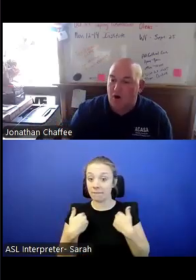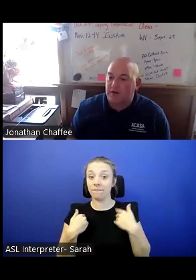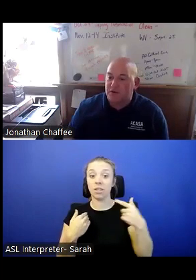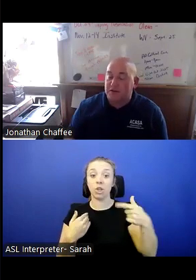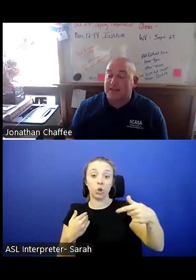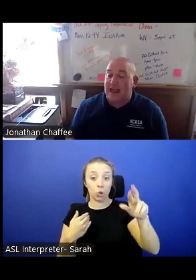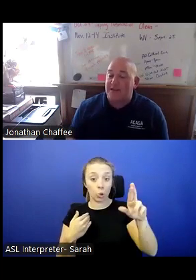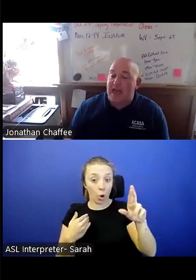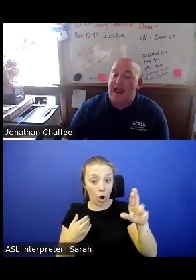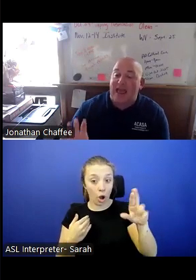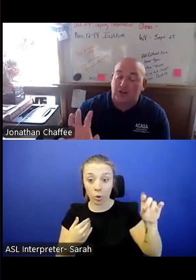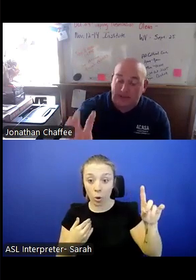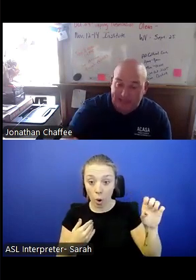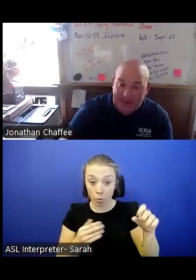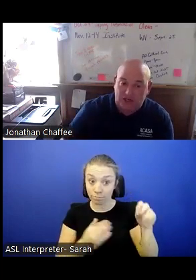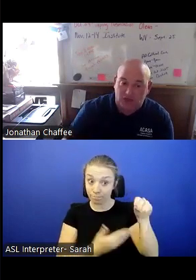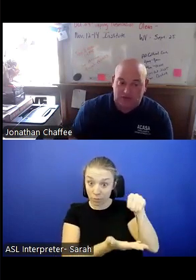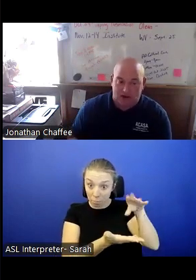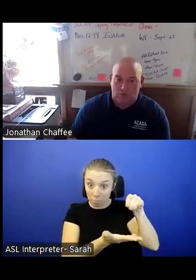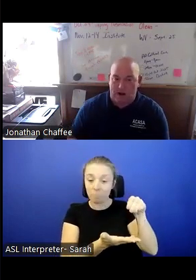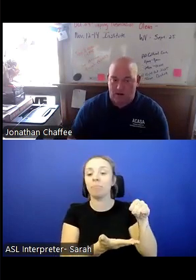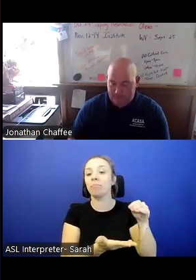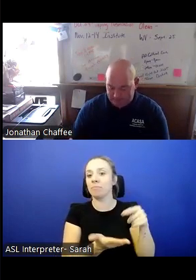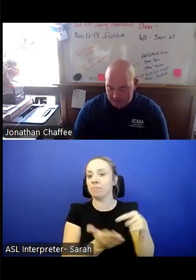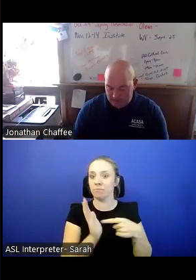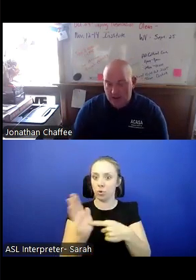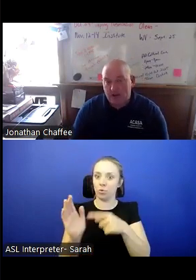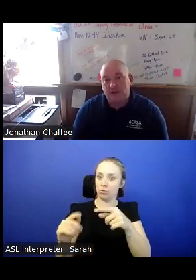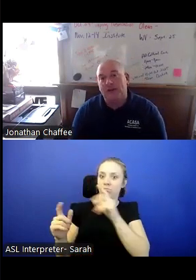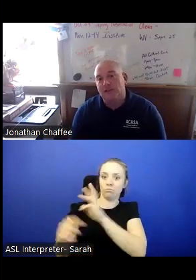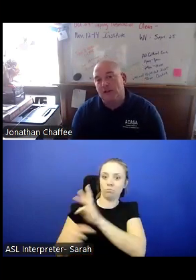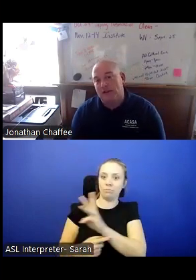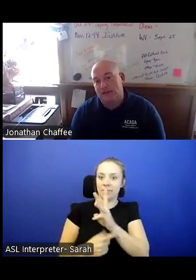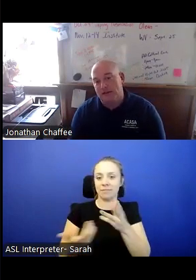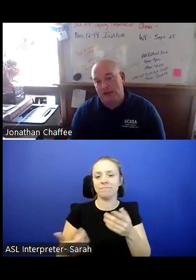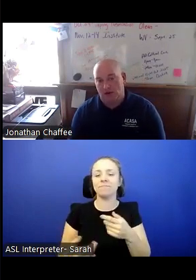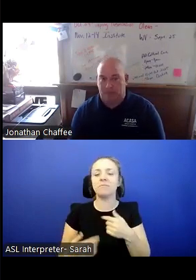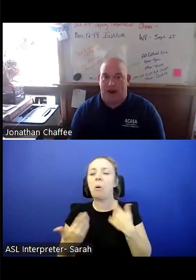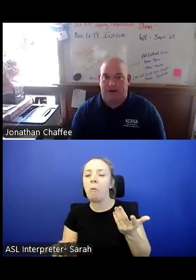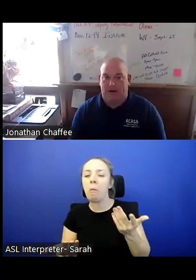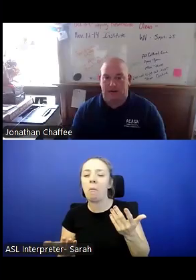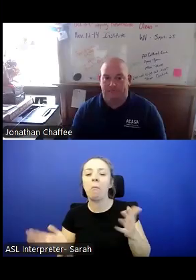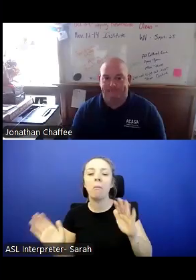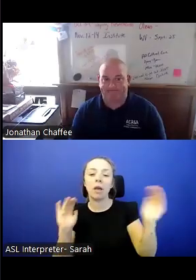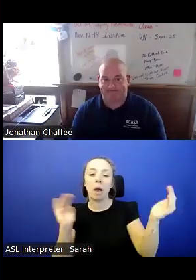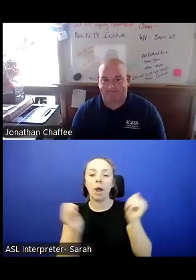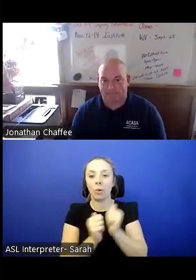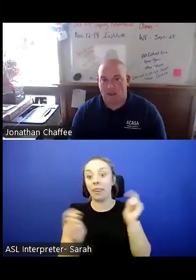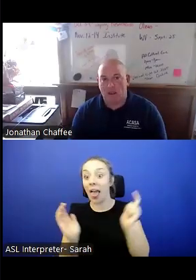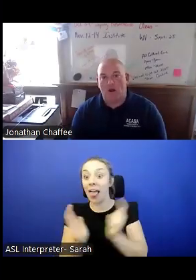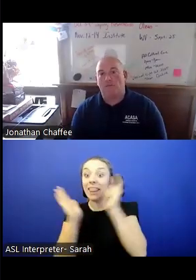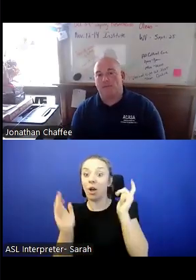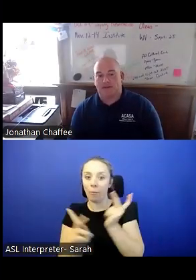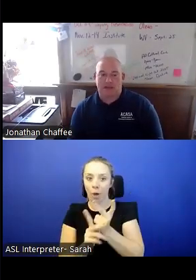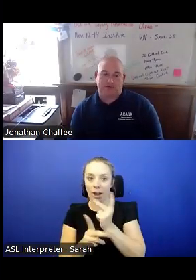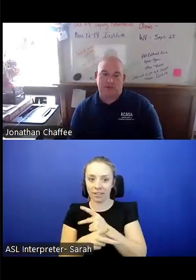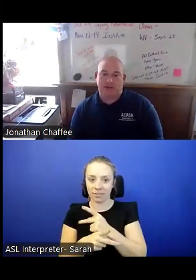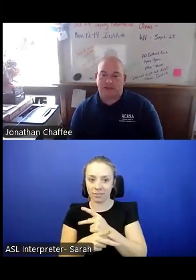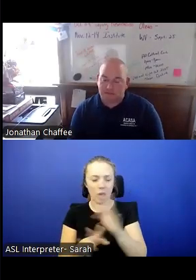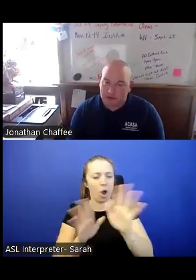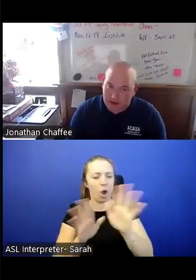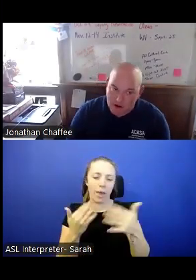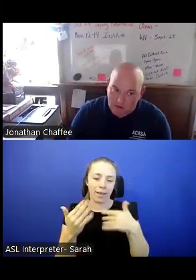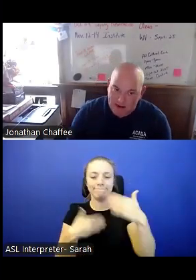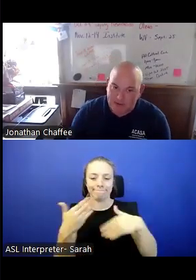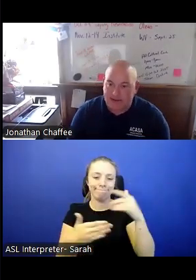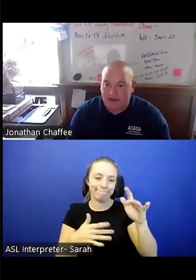QR code, if you would scan that, actually takes you somewhere. So let's look at some illegal products. Oh, let's get through this.